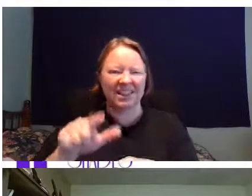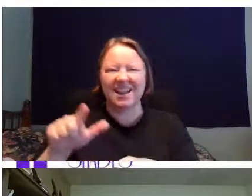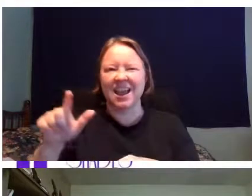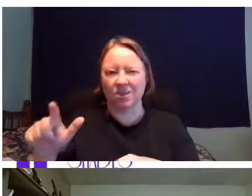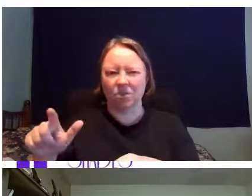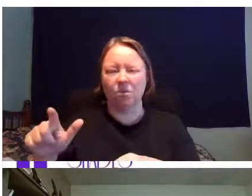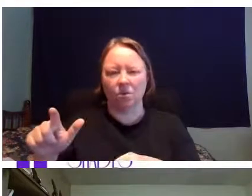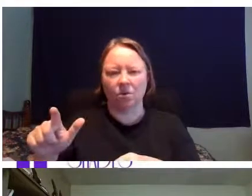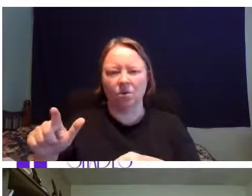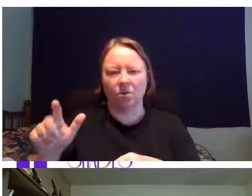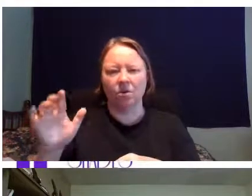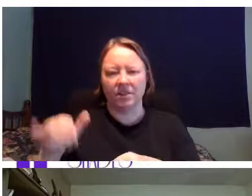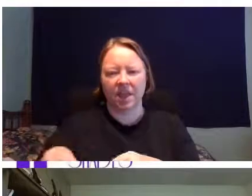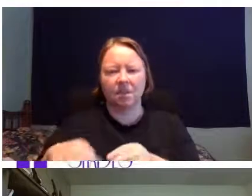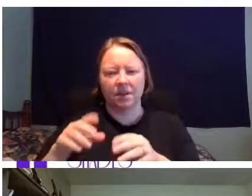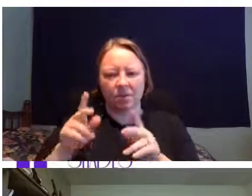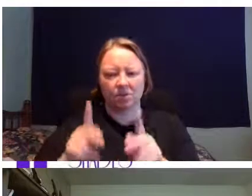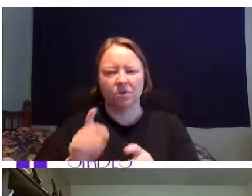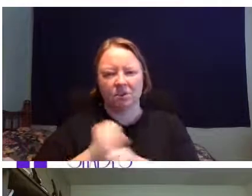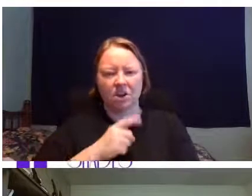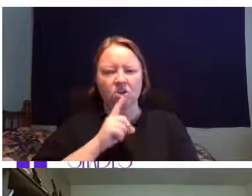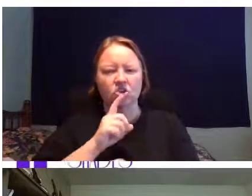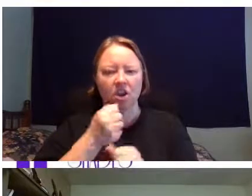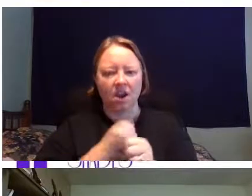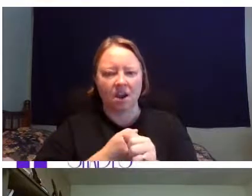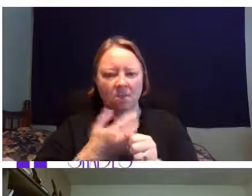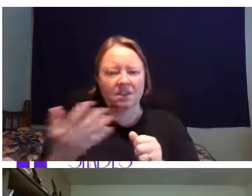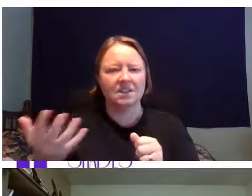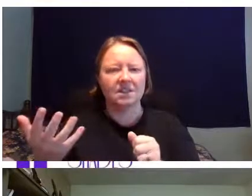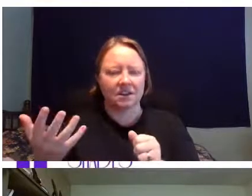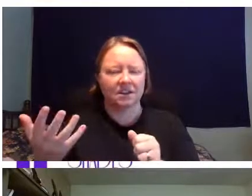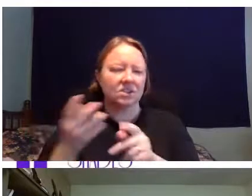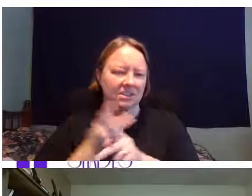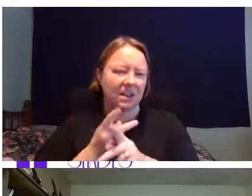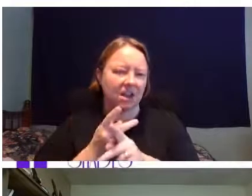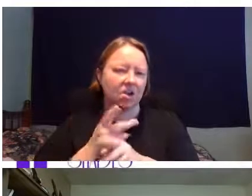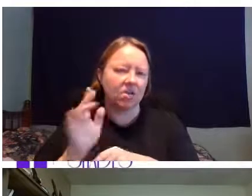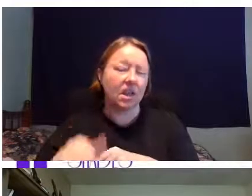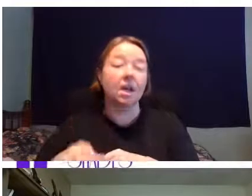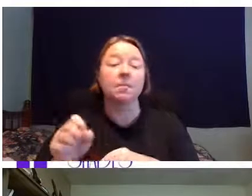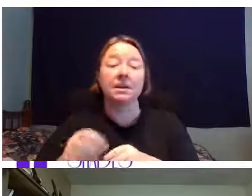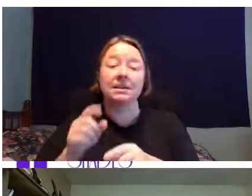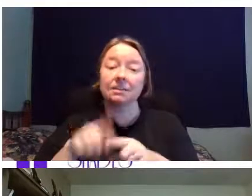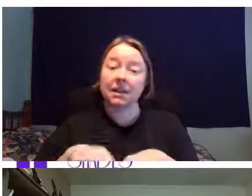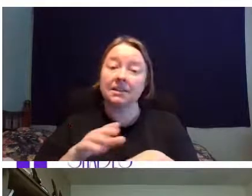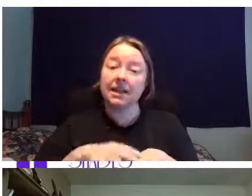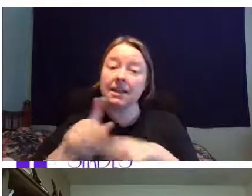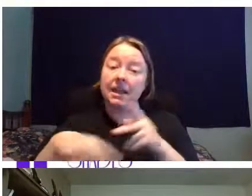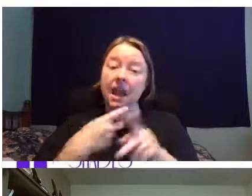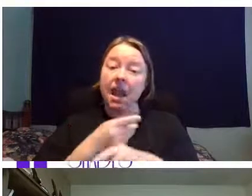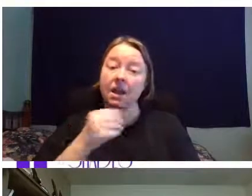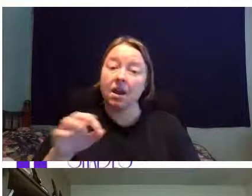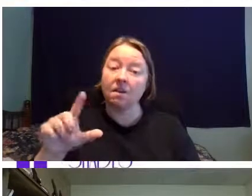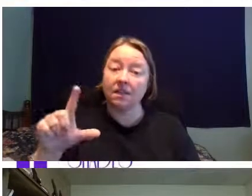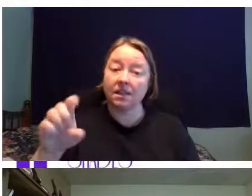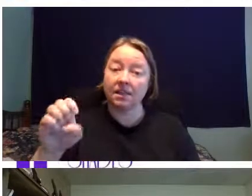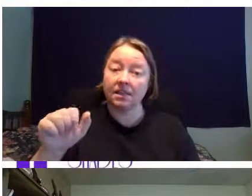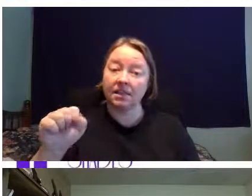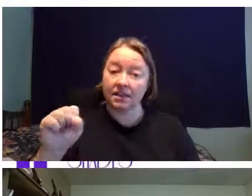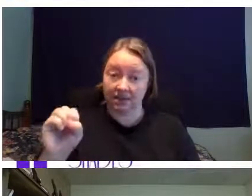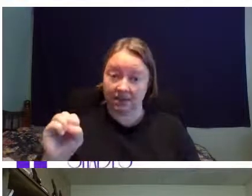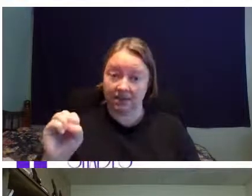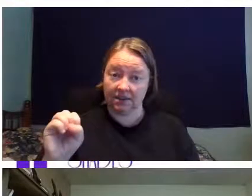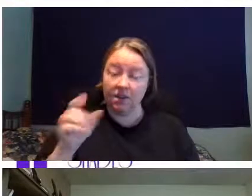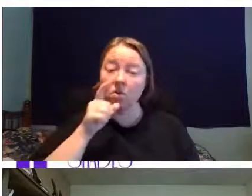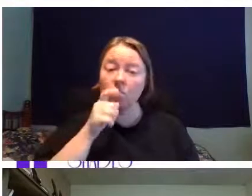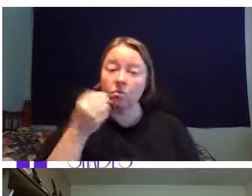to ensure that everything was taken care of. But it really just depends on the lease, the type of lease, that it is, who's